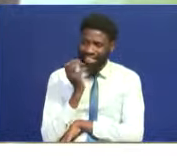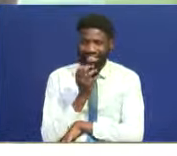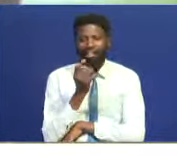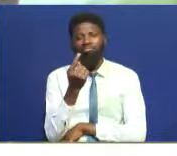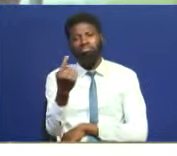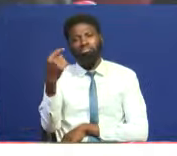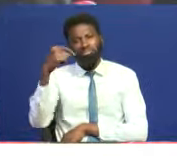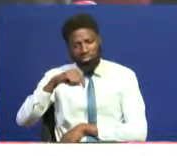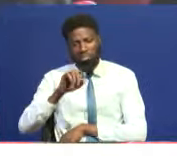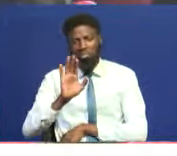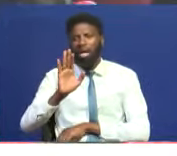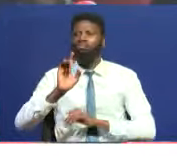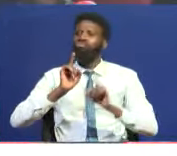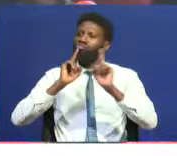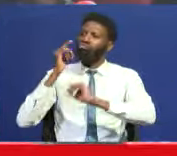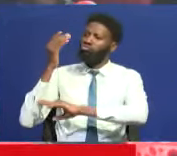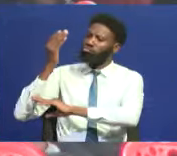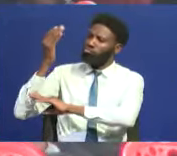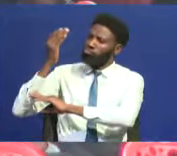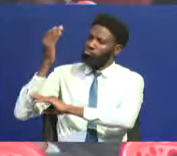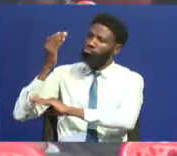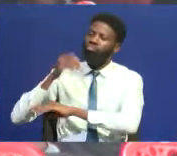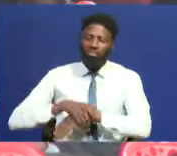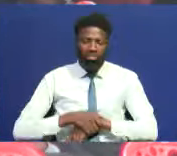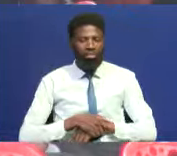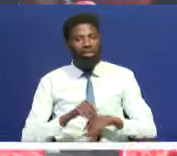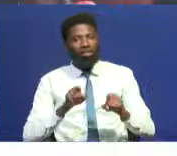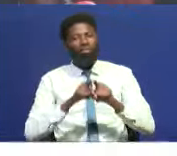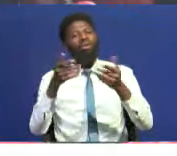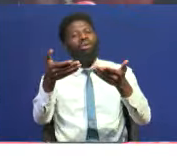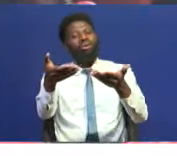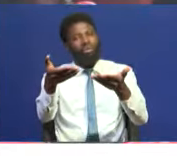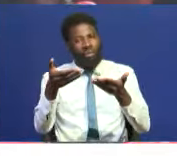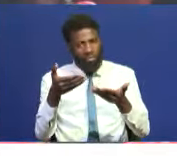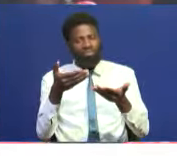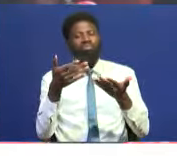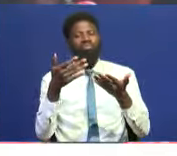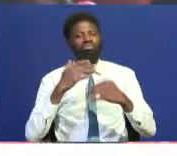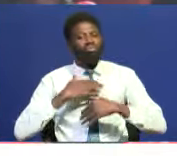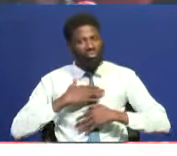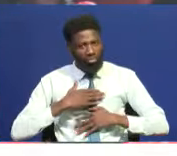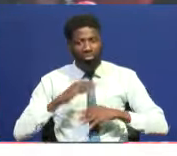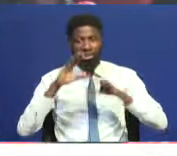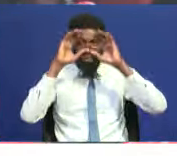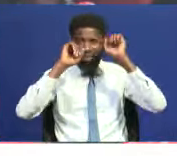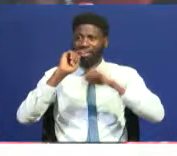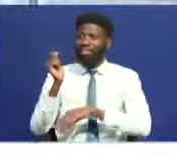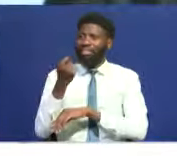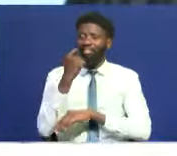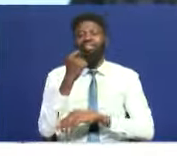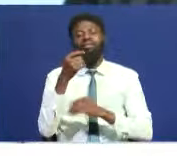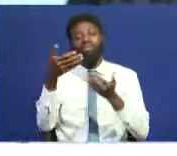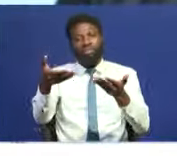his address and invite you, Your Excellency, the President of Kenya. Karibu, Your Excellency.